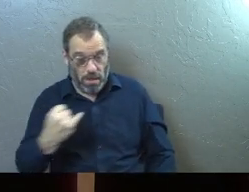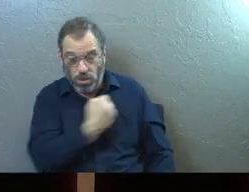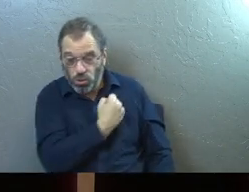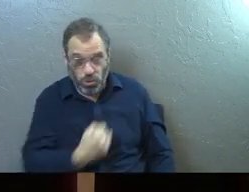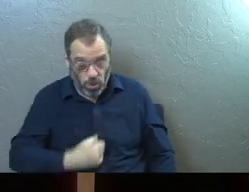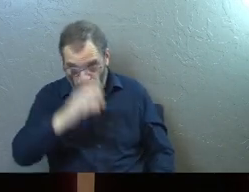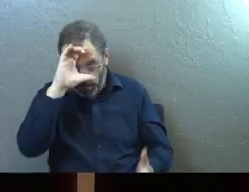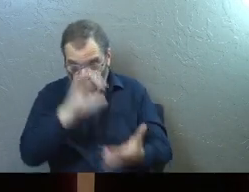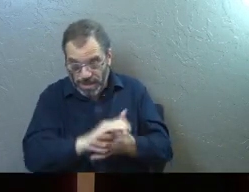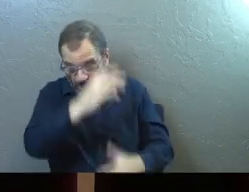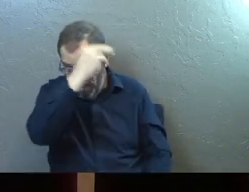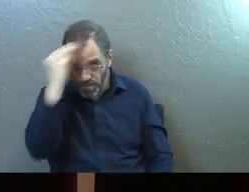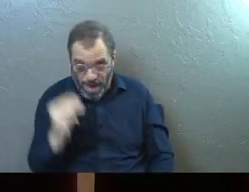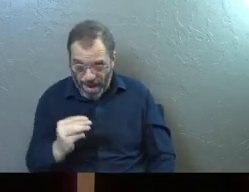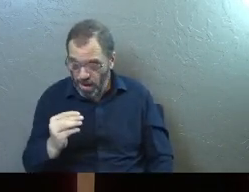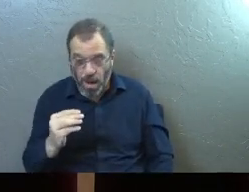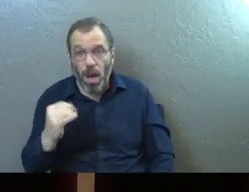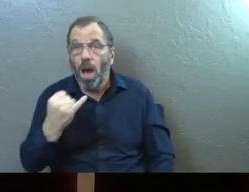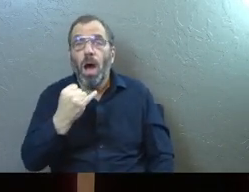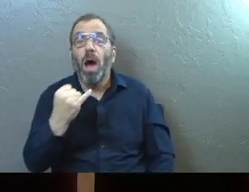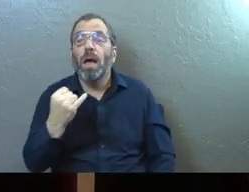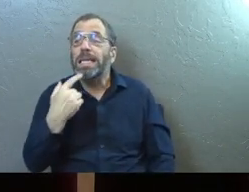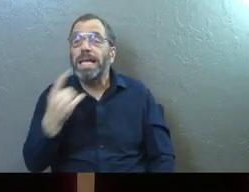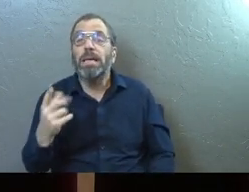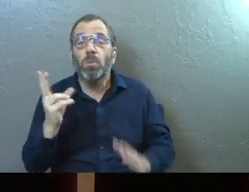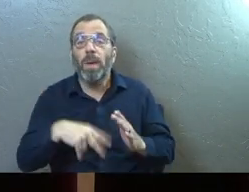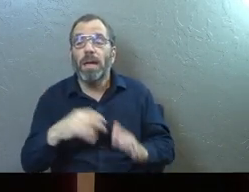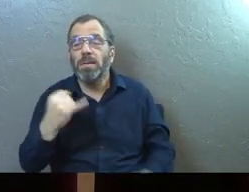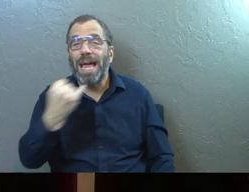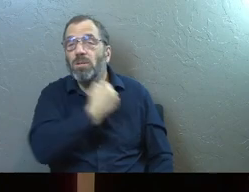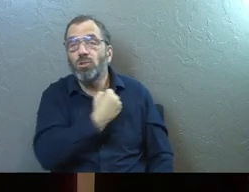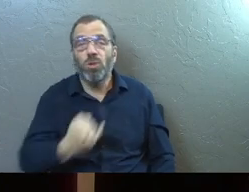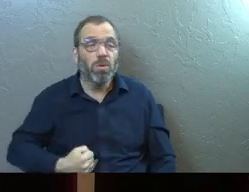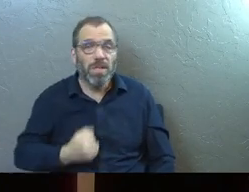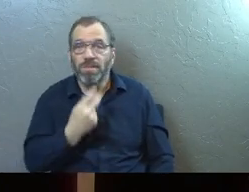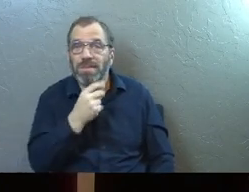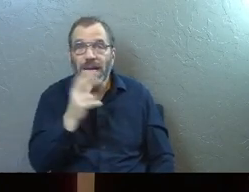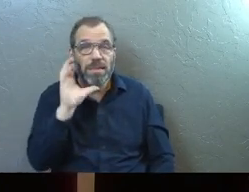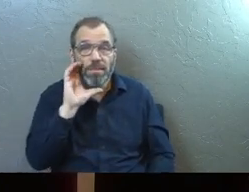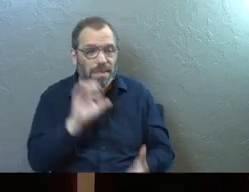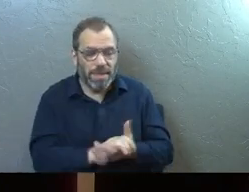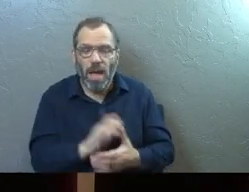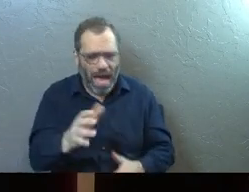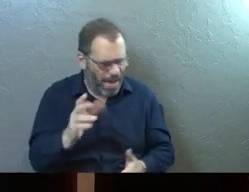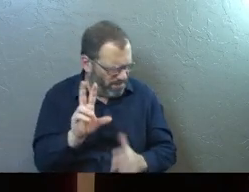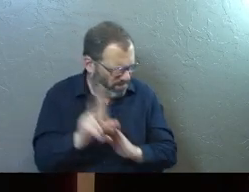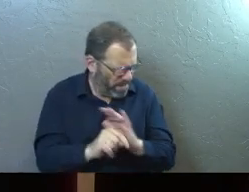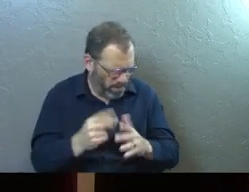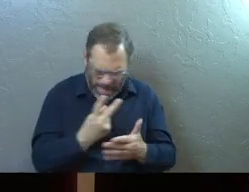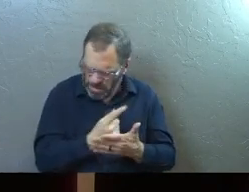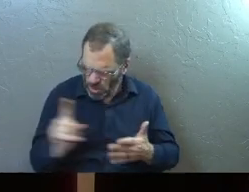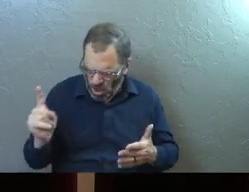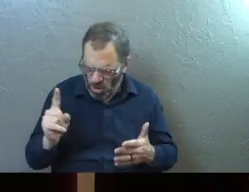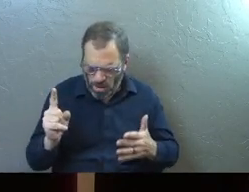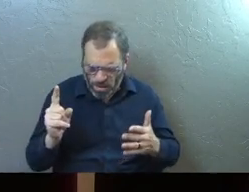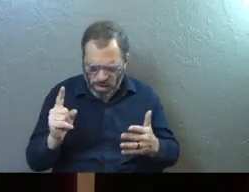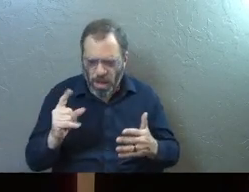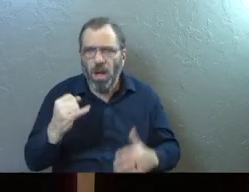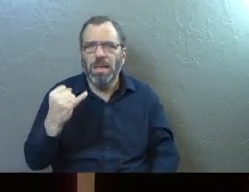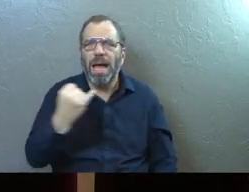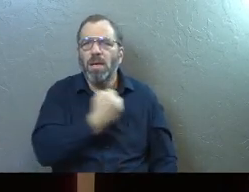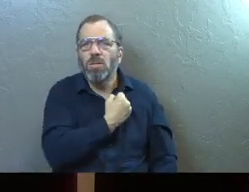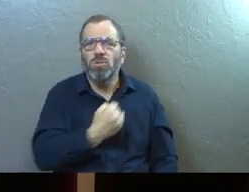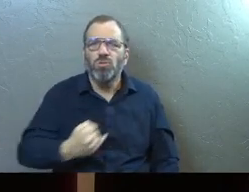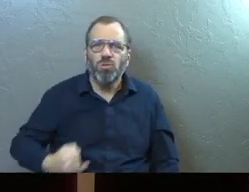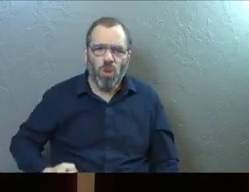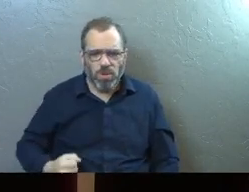her? We read he totally does not at the beginning, right? There's this great little video thing. I saw this last week, and it was like imagining, and it was Joseph,